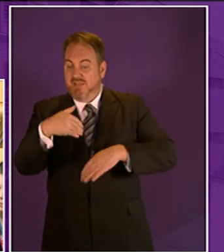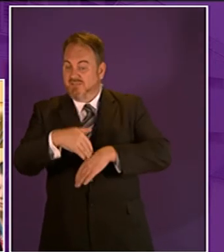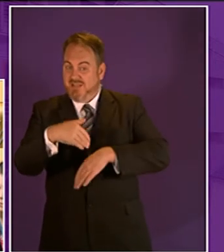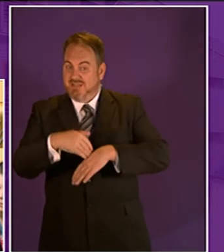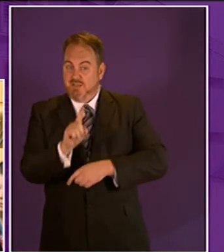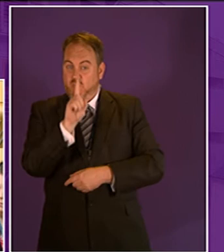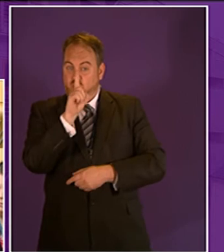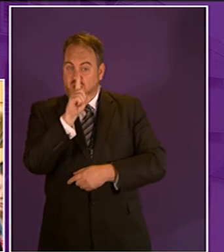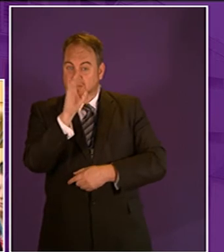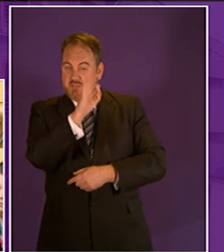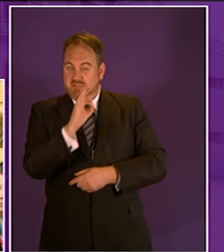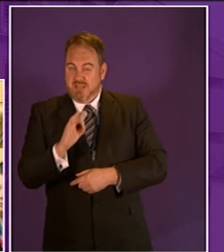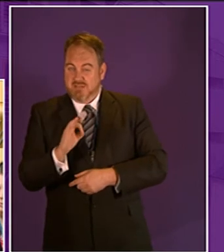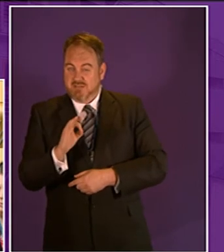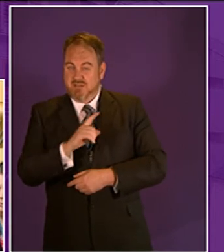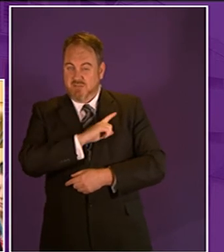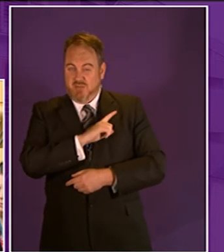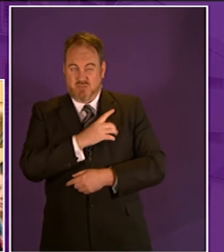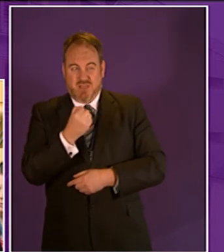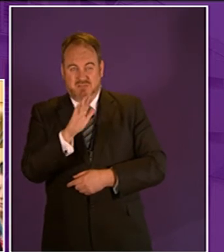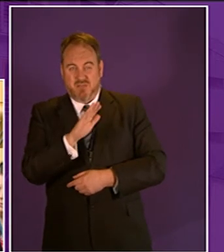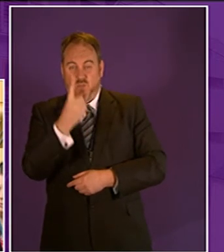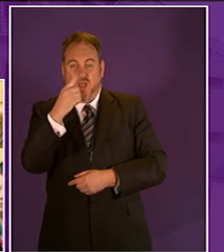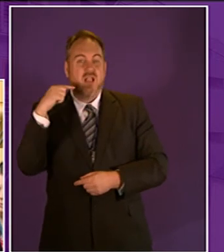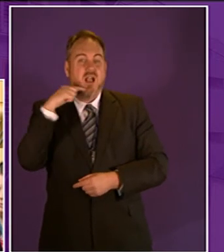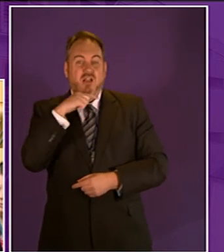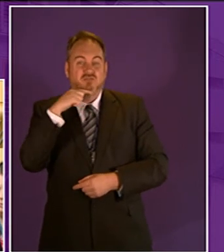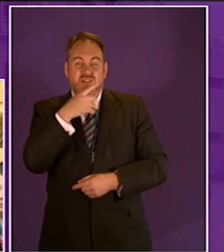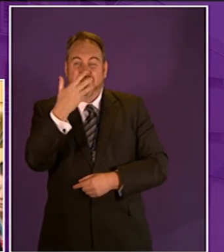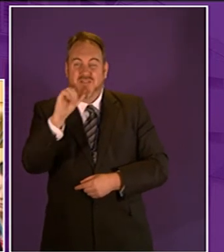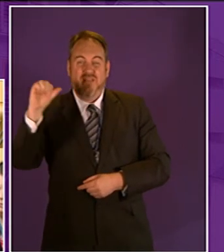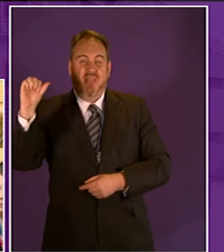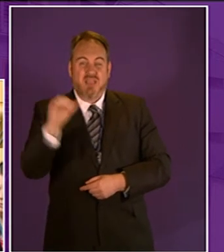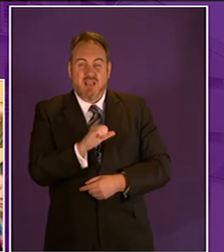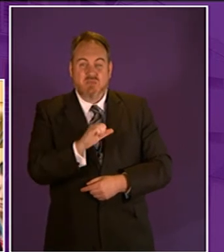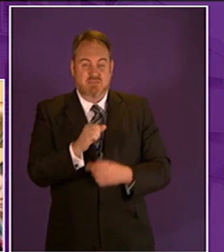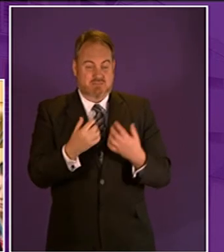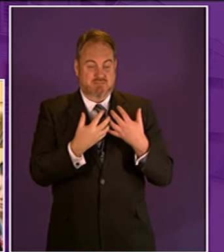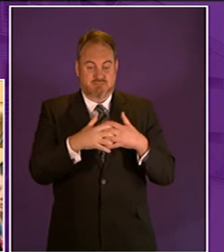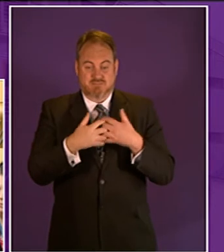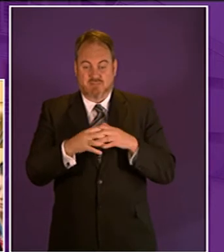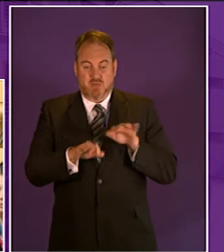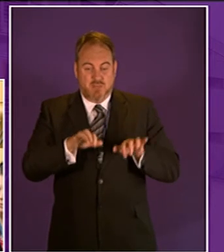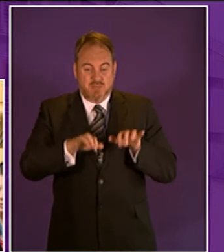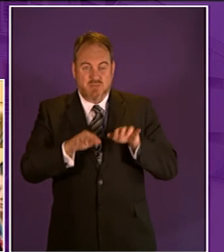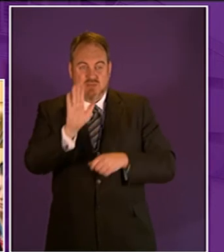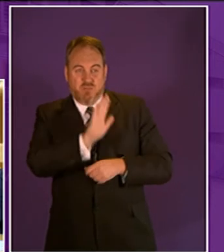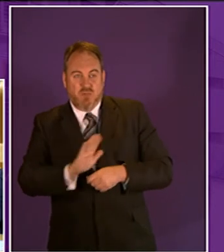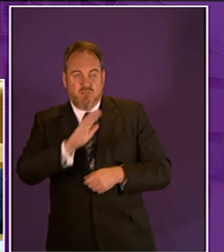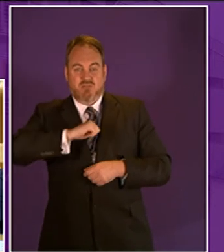the devices. I mean, we have over 150,000 devices across the NHS, and this affected less